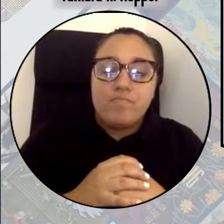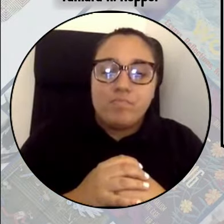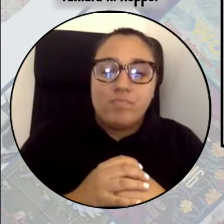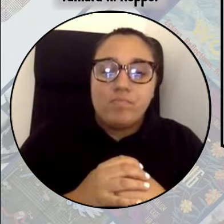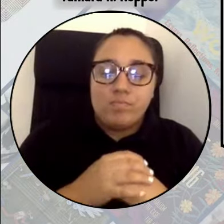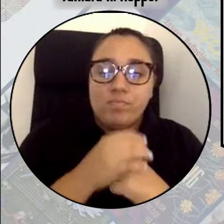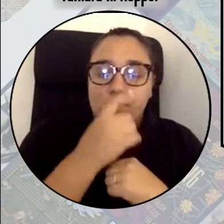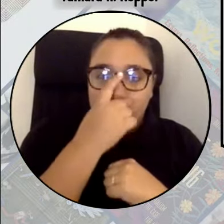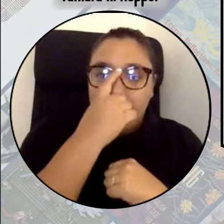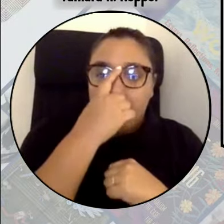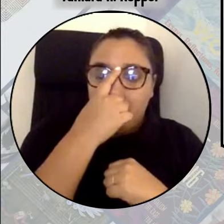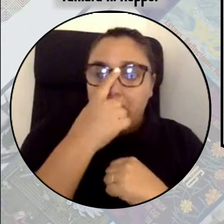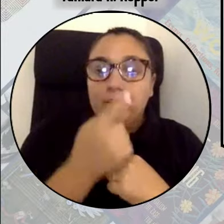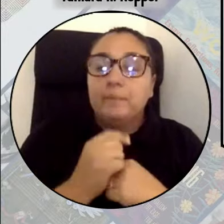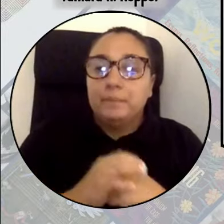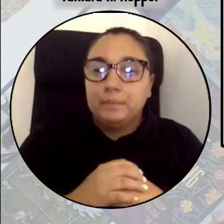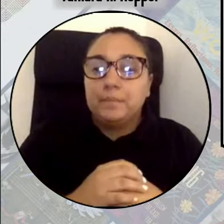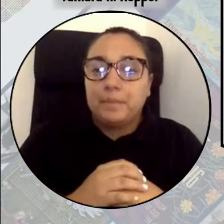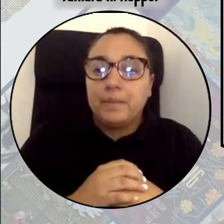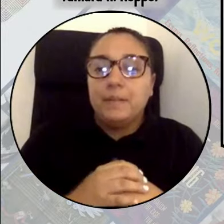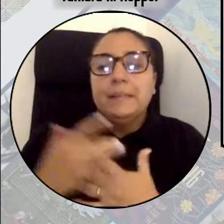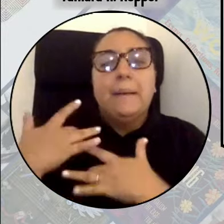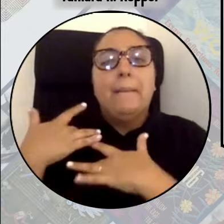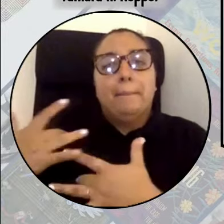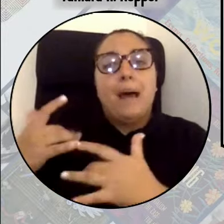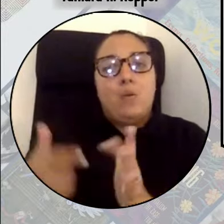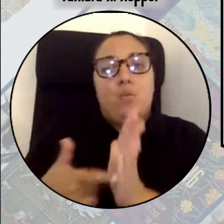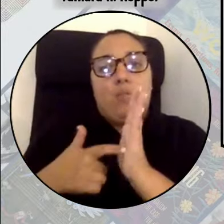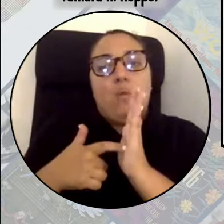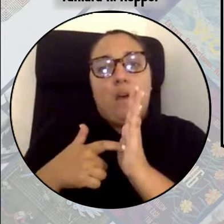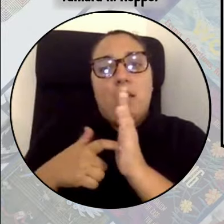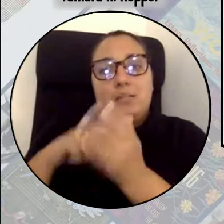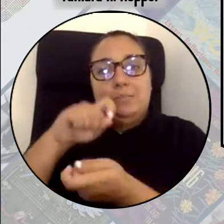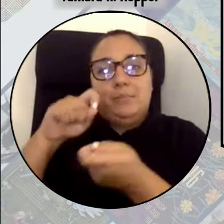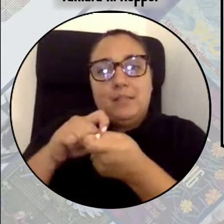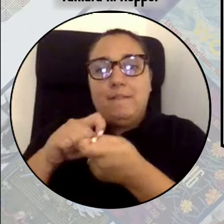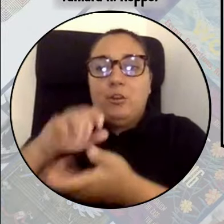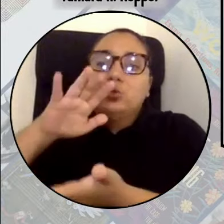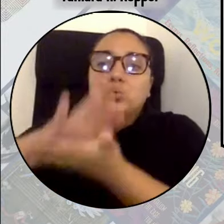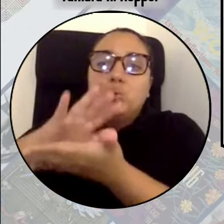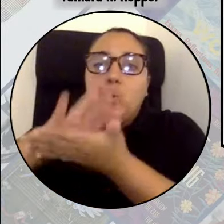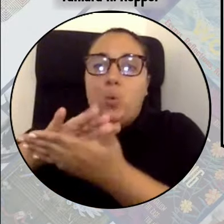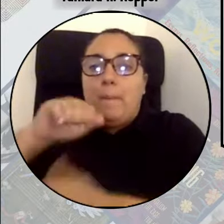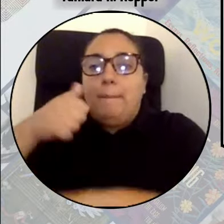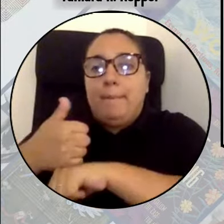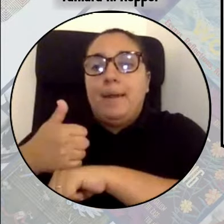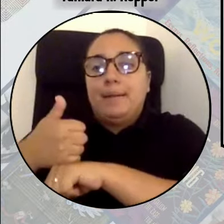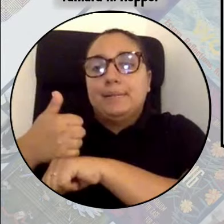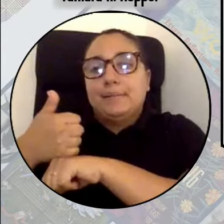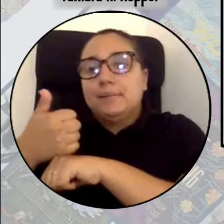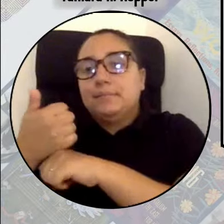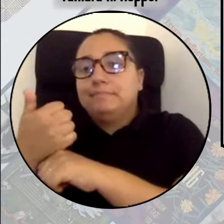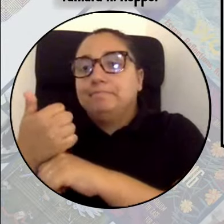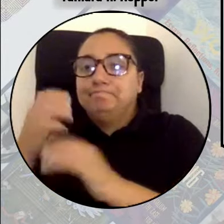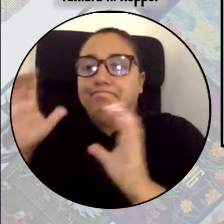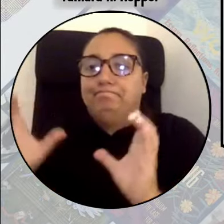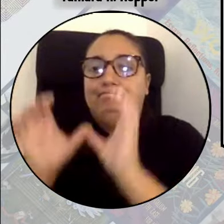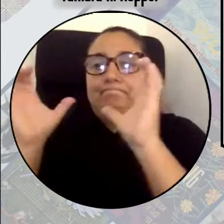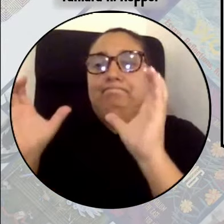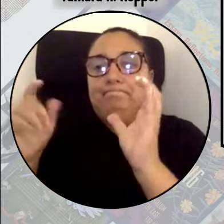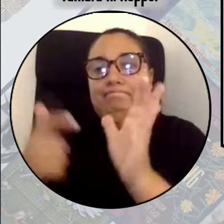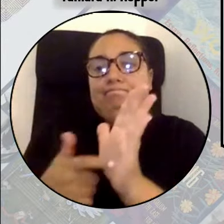skill-based credentials. And so a significant number of African immigrants are coming in as diversity immigrants,